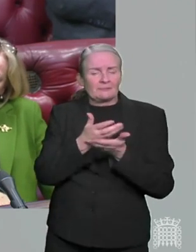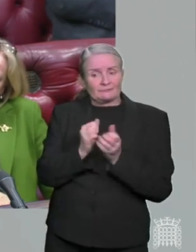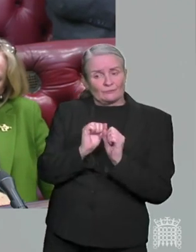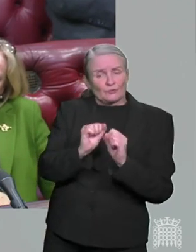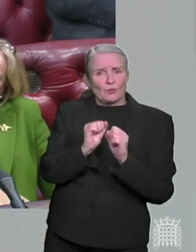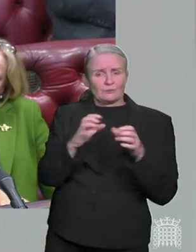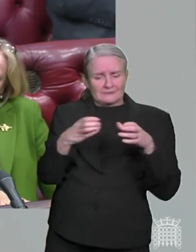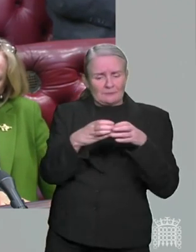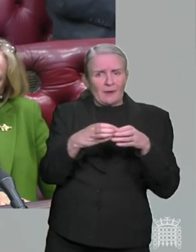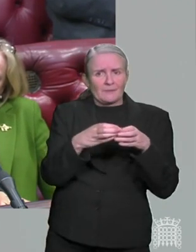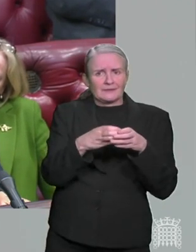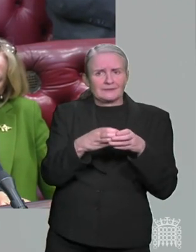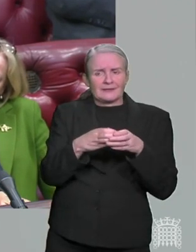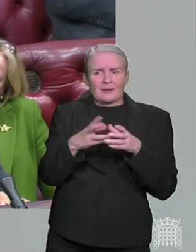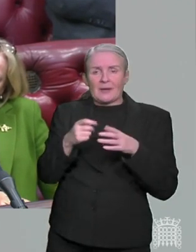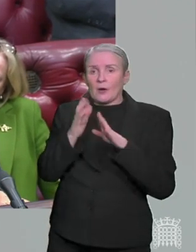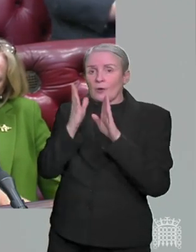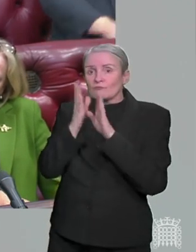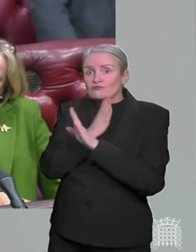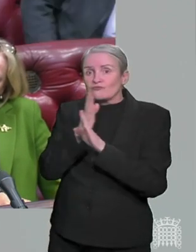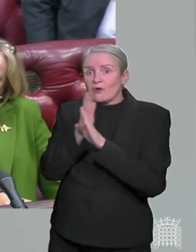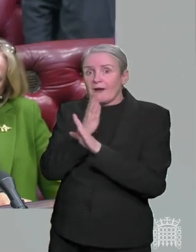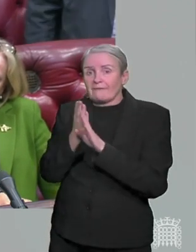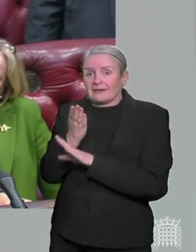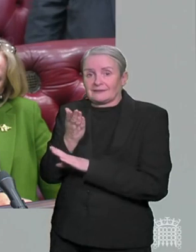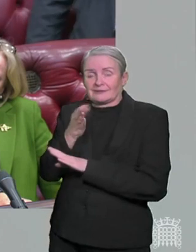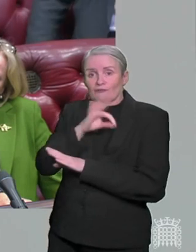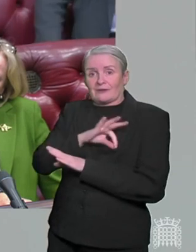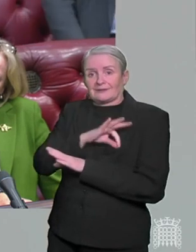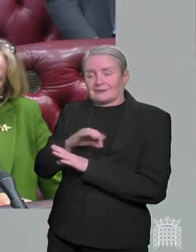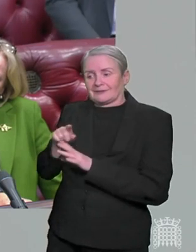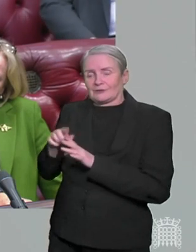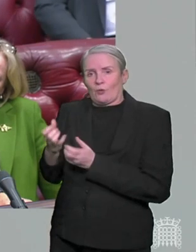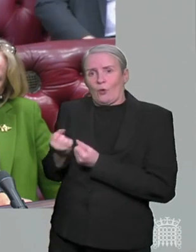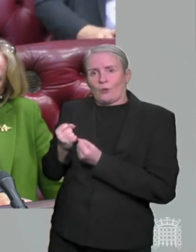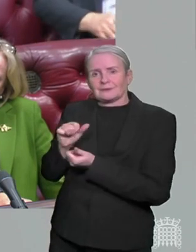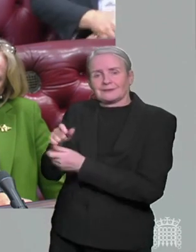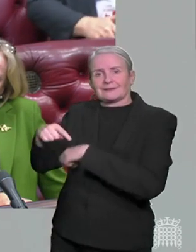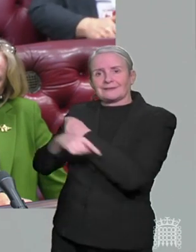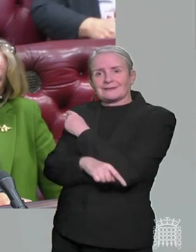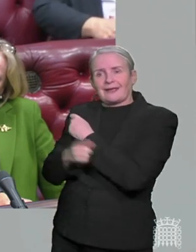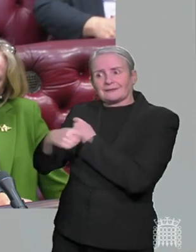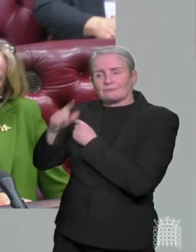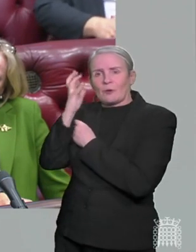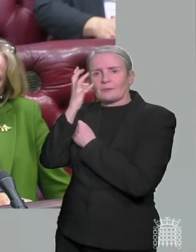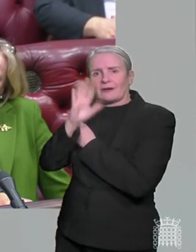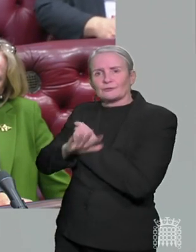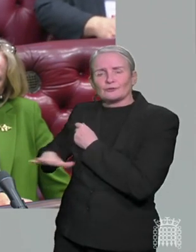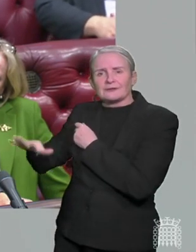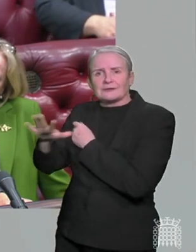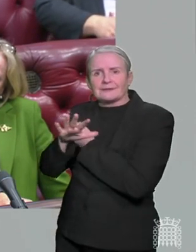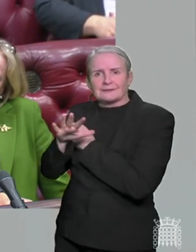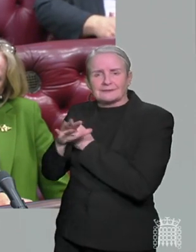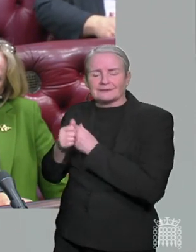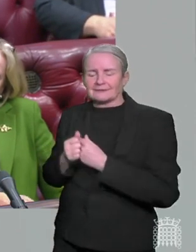had regarding private creditors holding low-income country debt? And would he agree with me that a fairer system